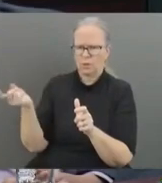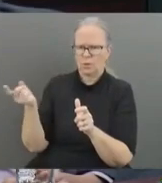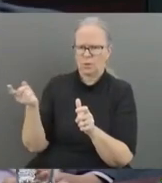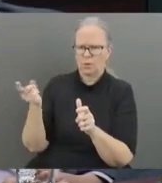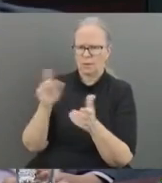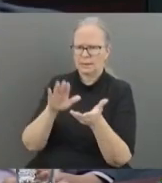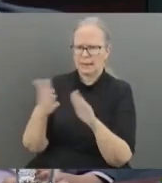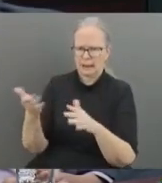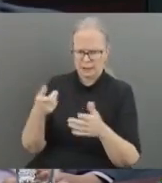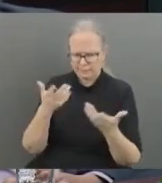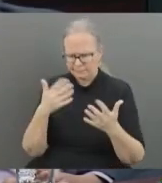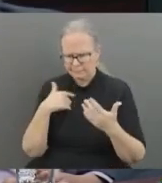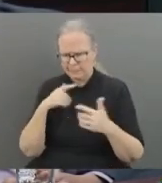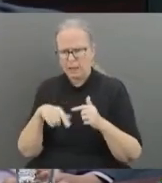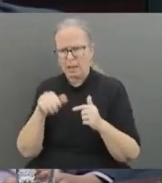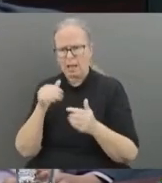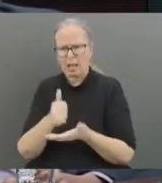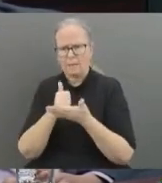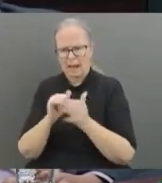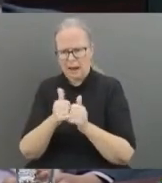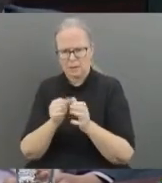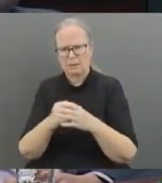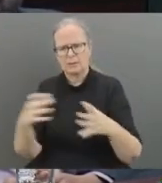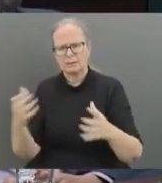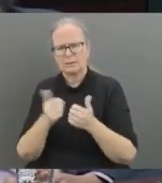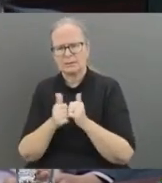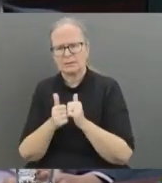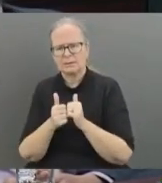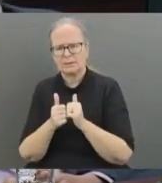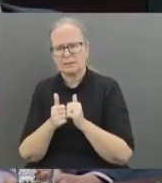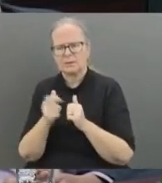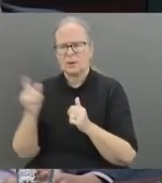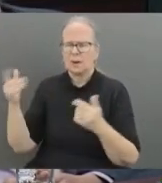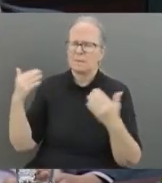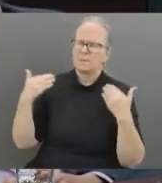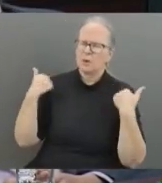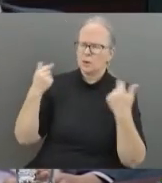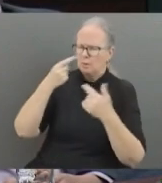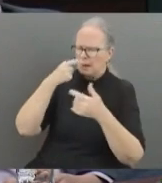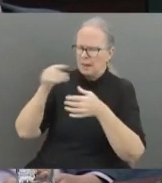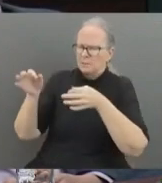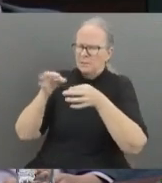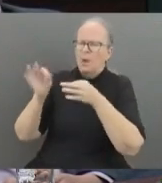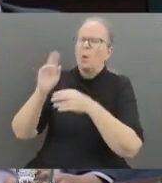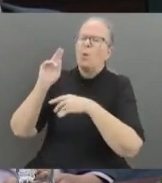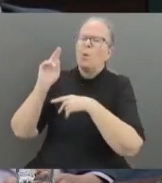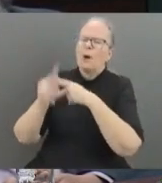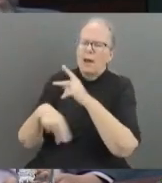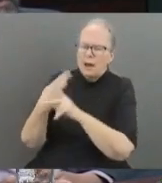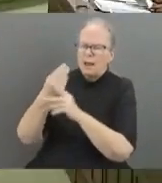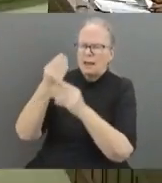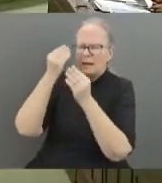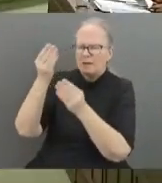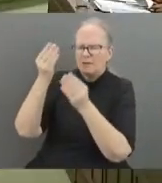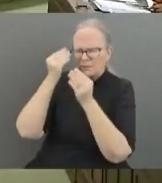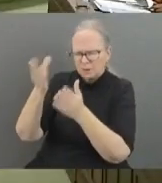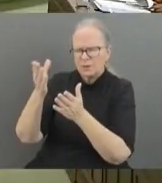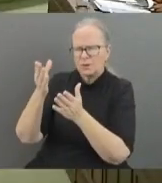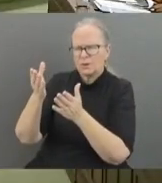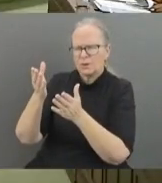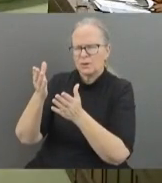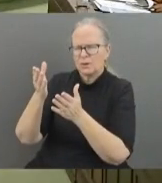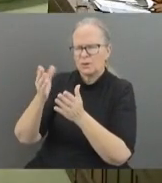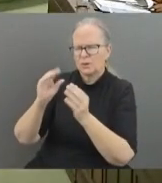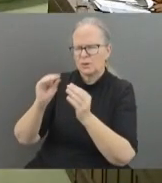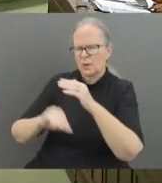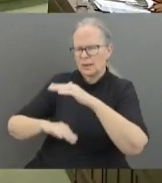of. Can the minister please enlighten us as to what kinds of data will be collected by lifting bag limits on wolverine trapping? The